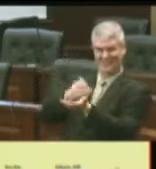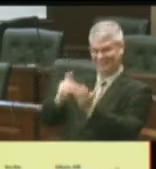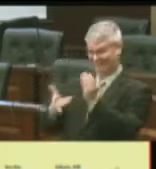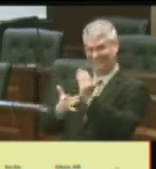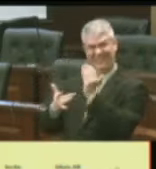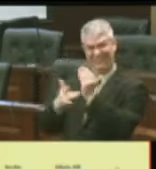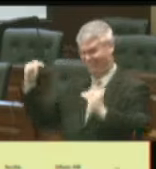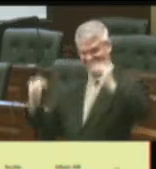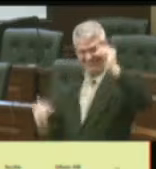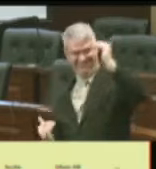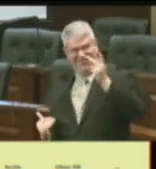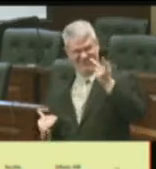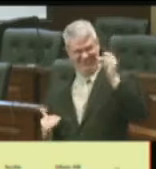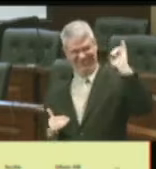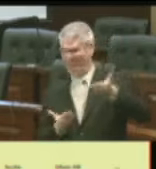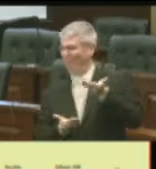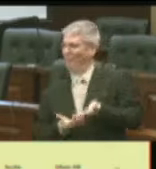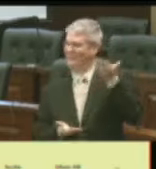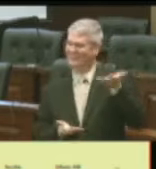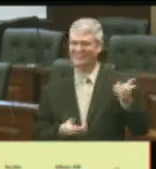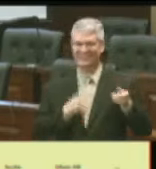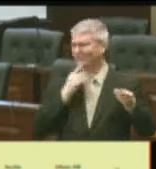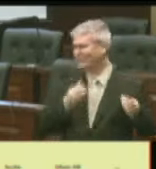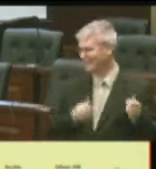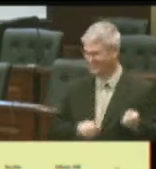Well, in the meantime, as we try and unmute